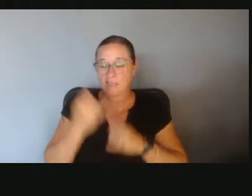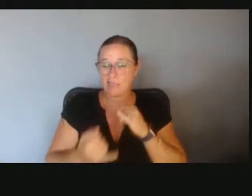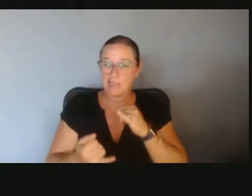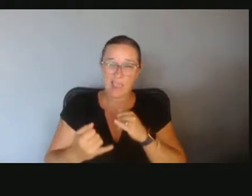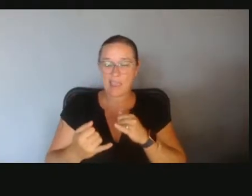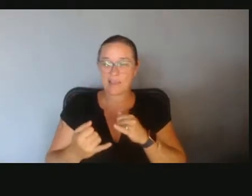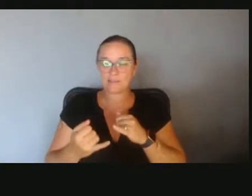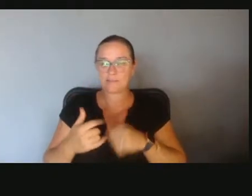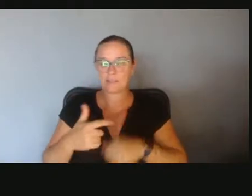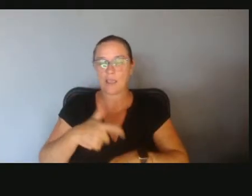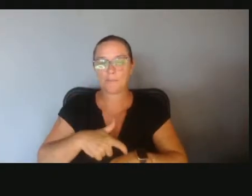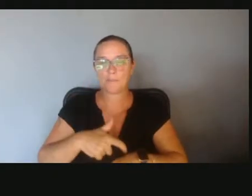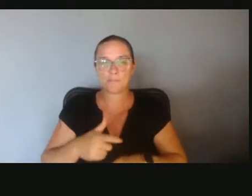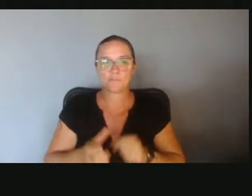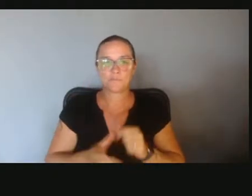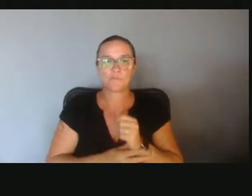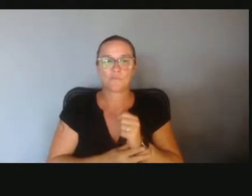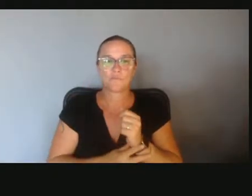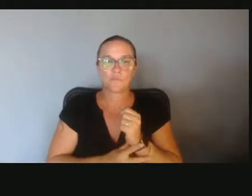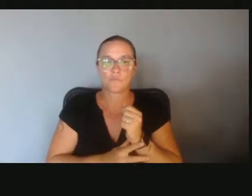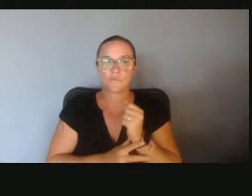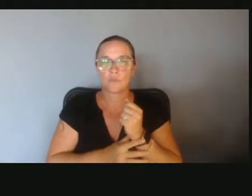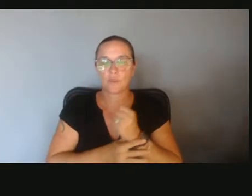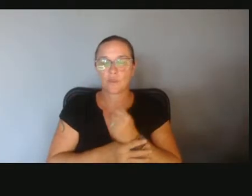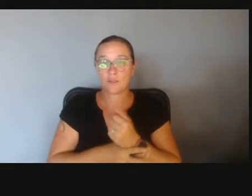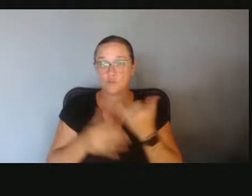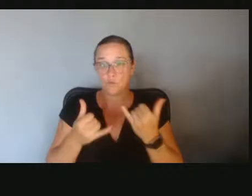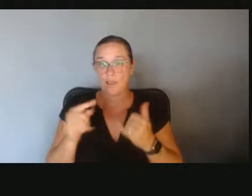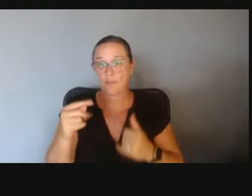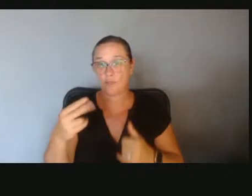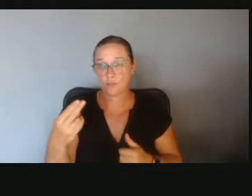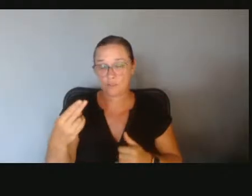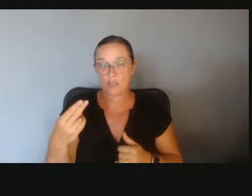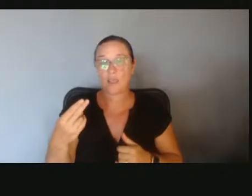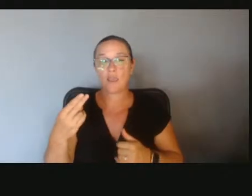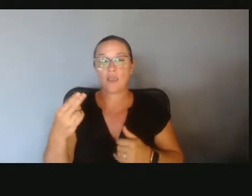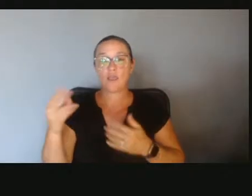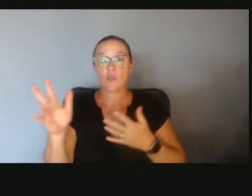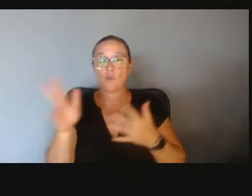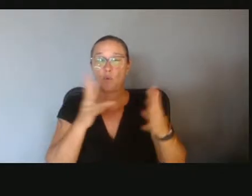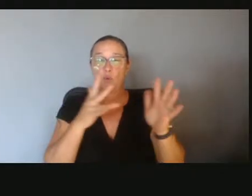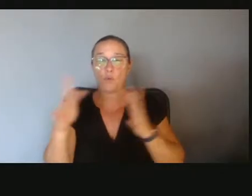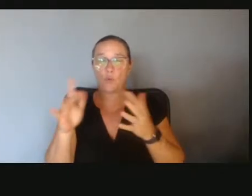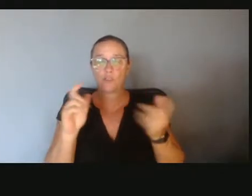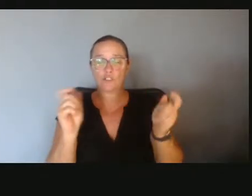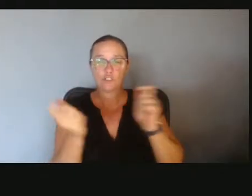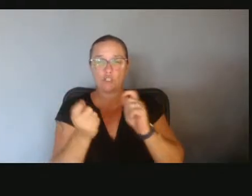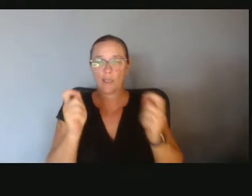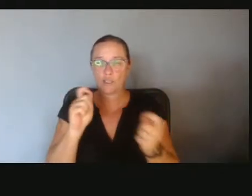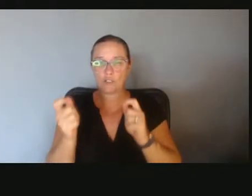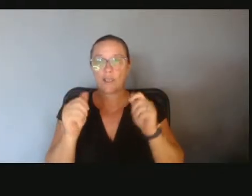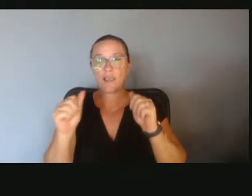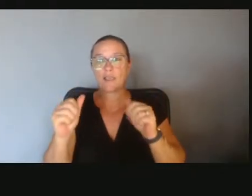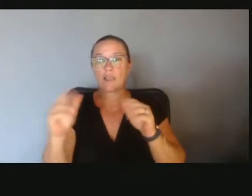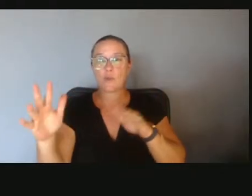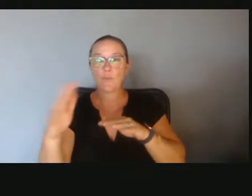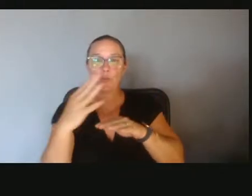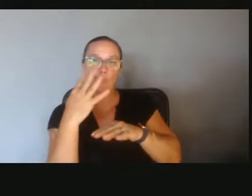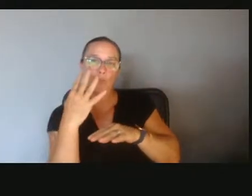few hours ago today on Thursday. That shows the winds are variable and can blow to the south